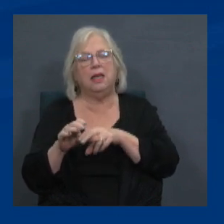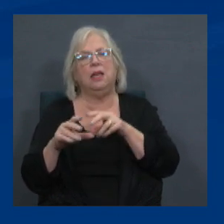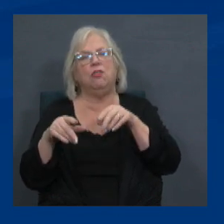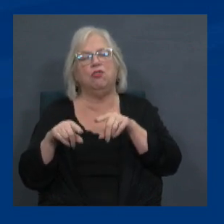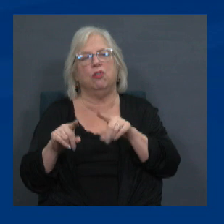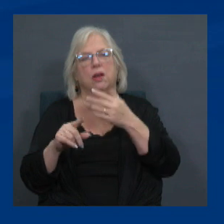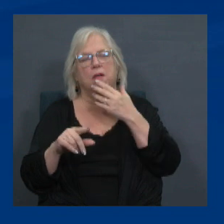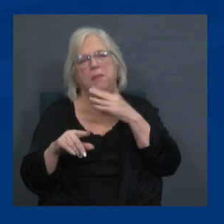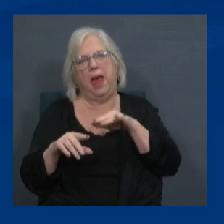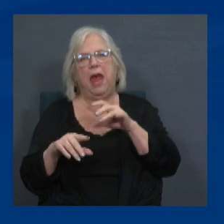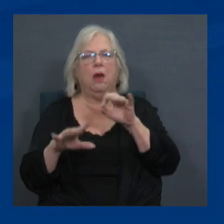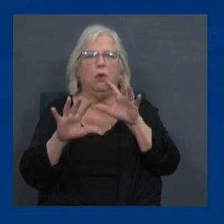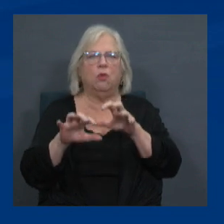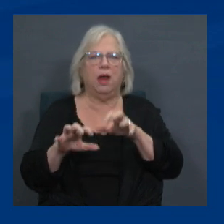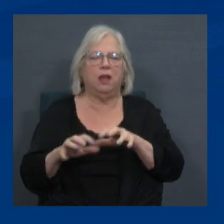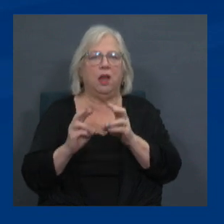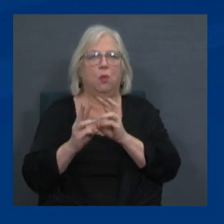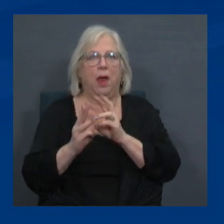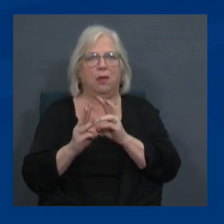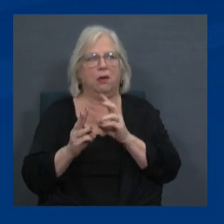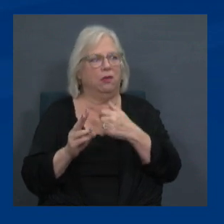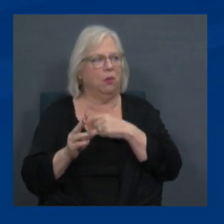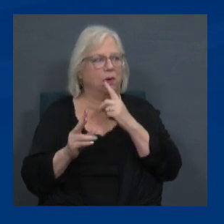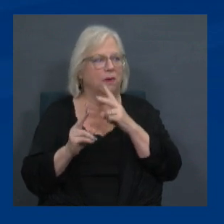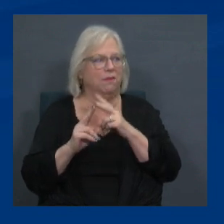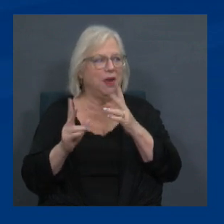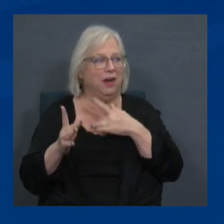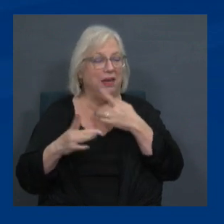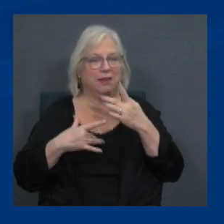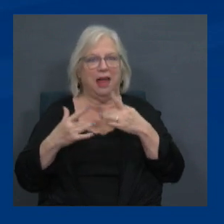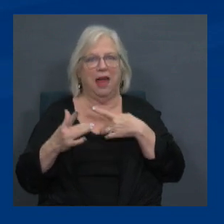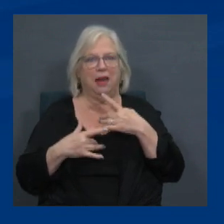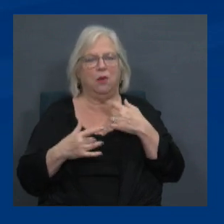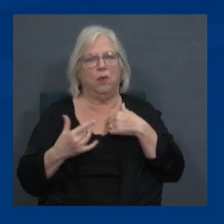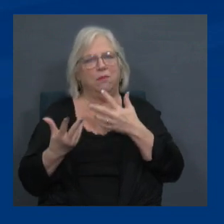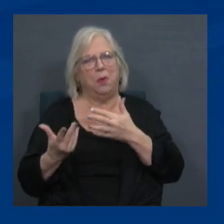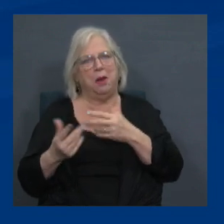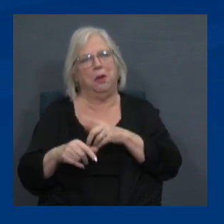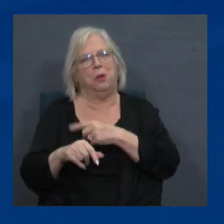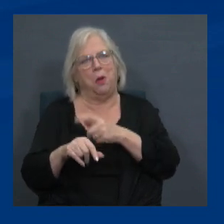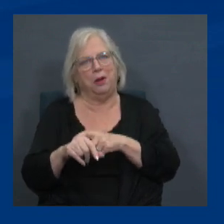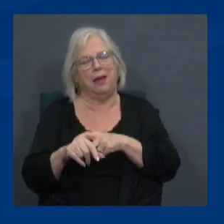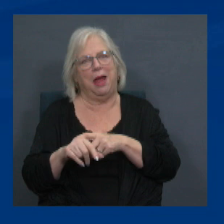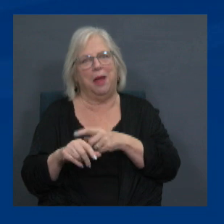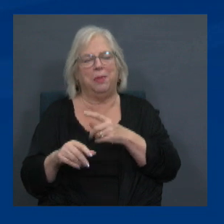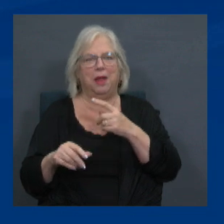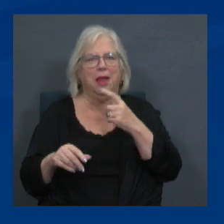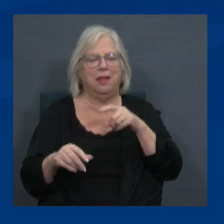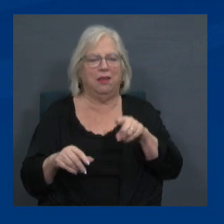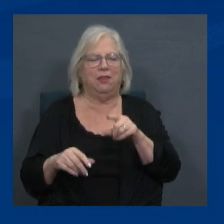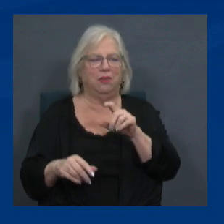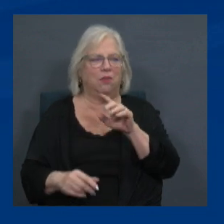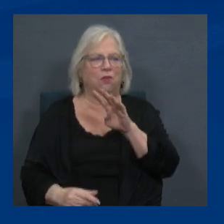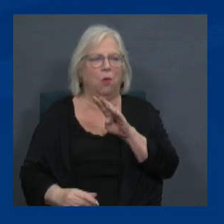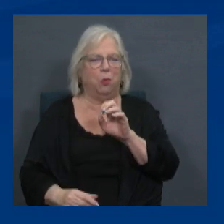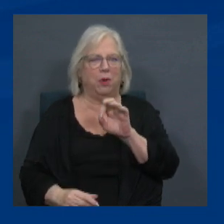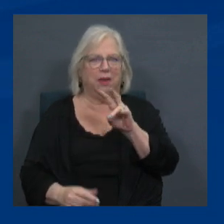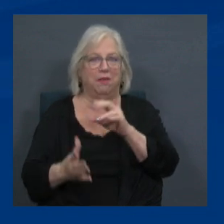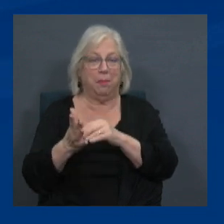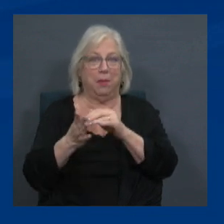weather. So we're very excited about this. It's been a long time coming, and this $4.7 million